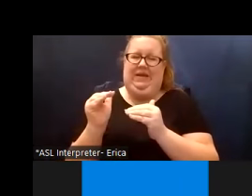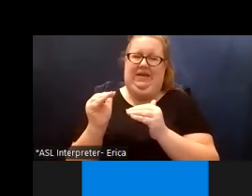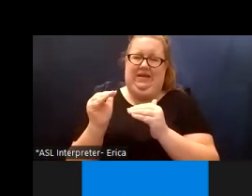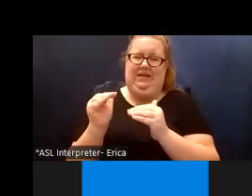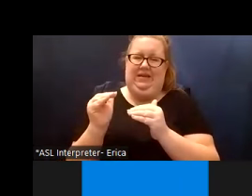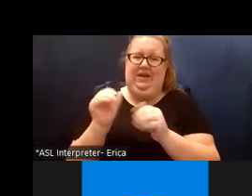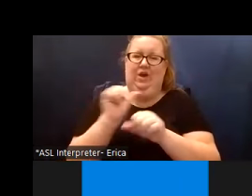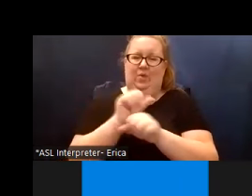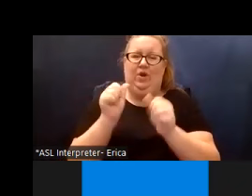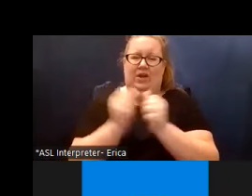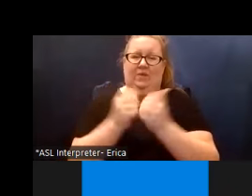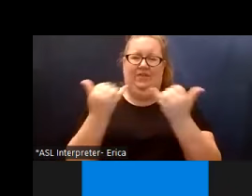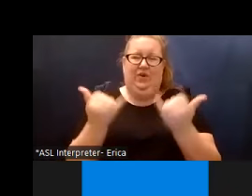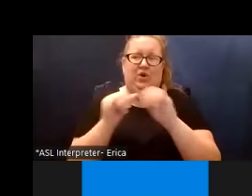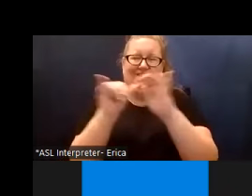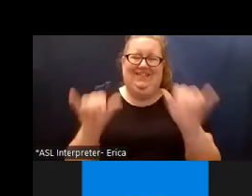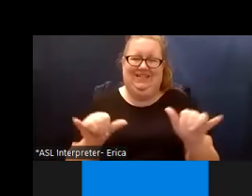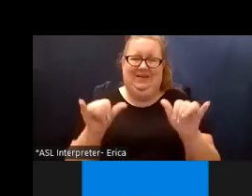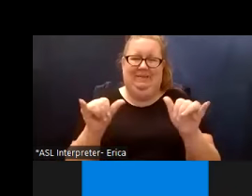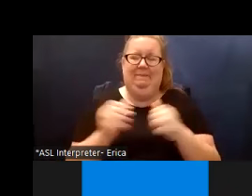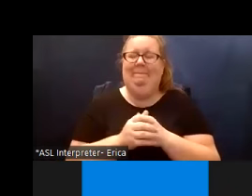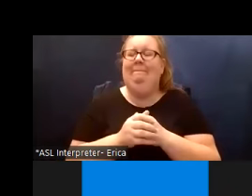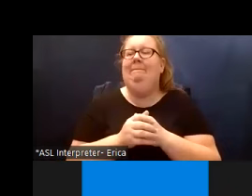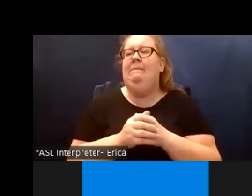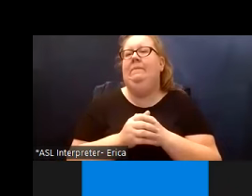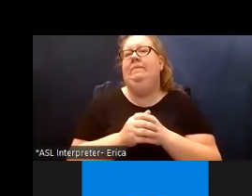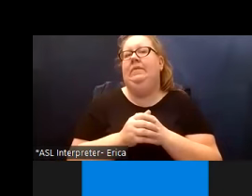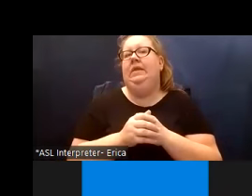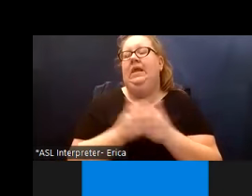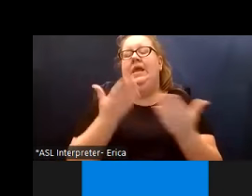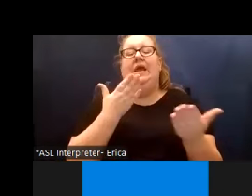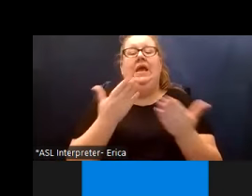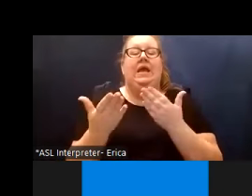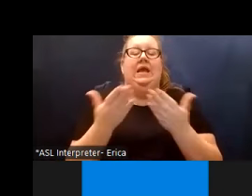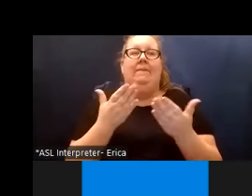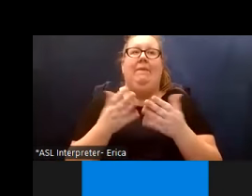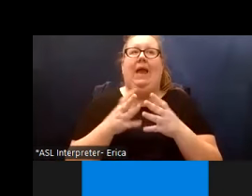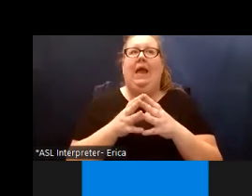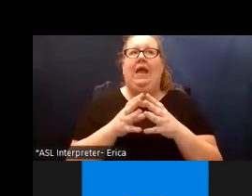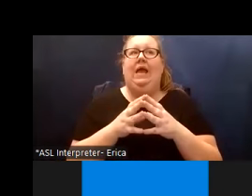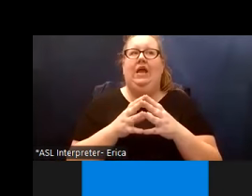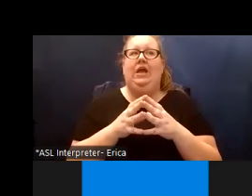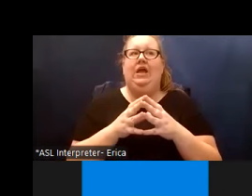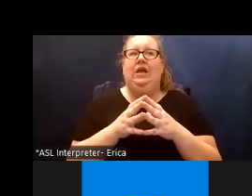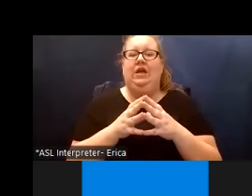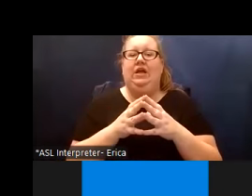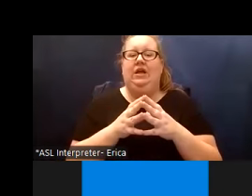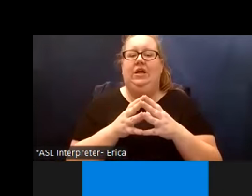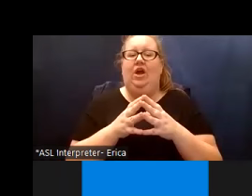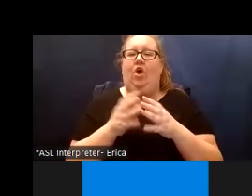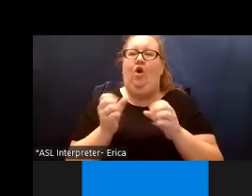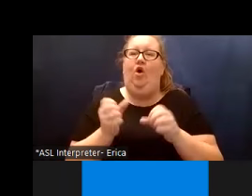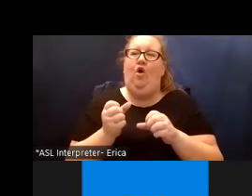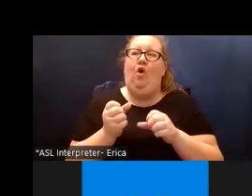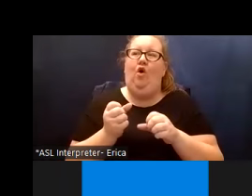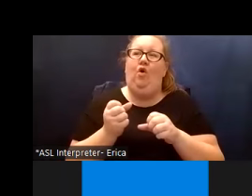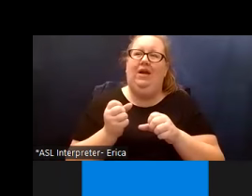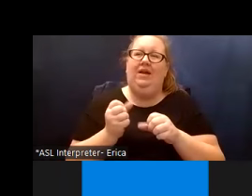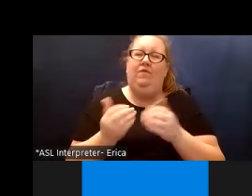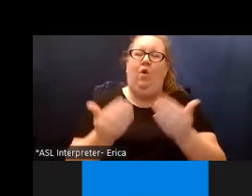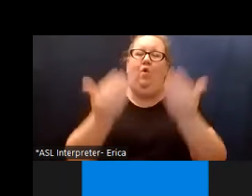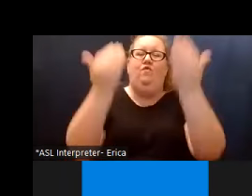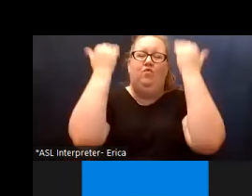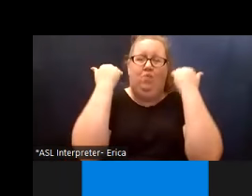of the current system, and it may result in the overwhelming of some of the treatment systems that currently